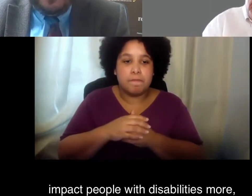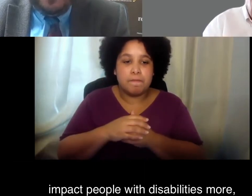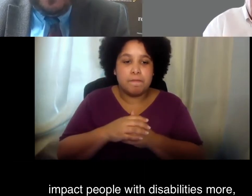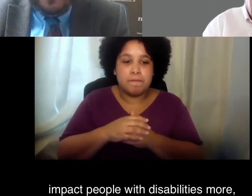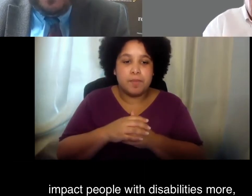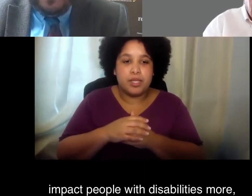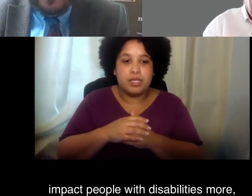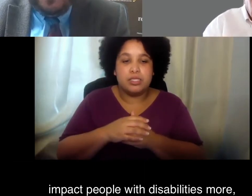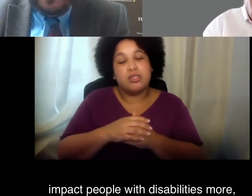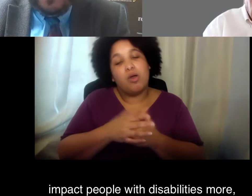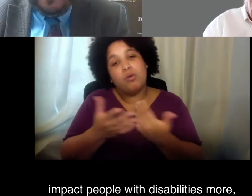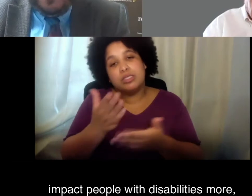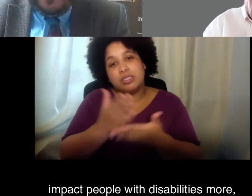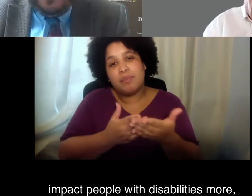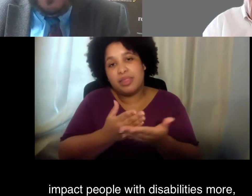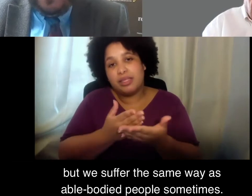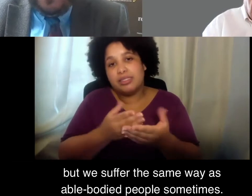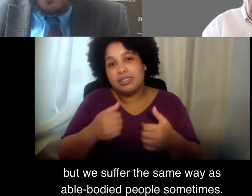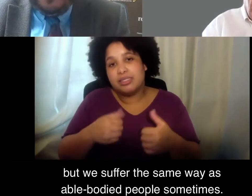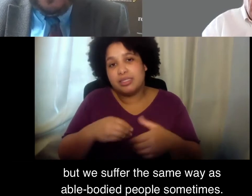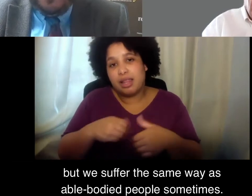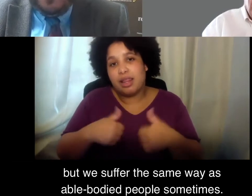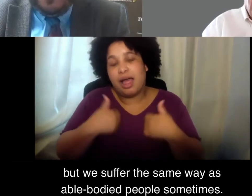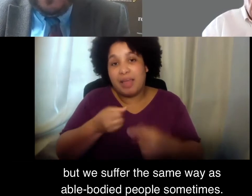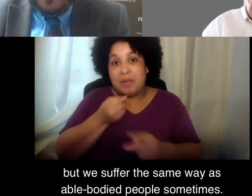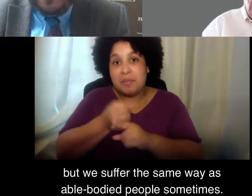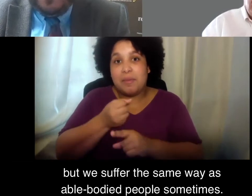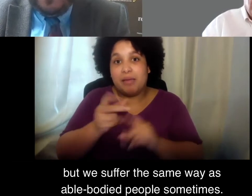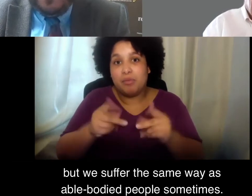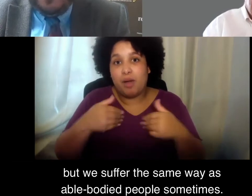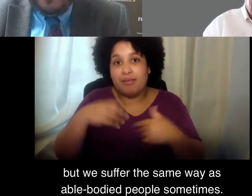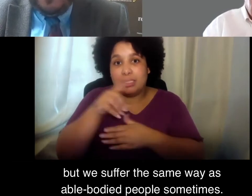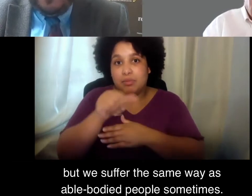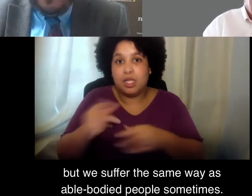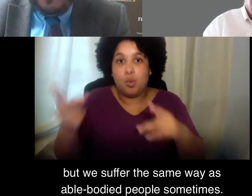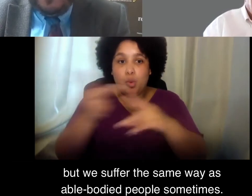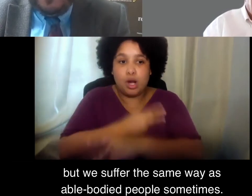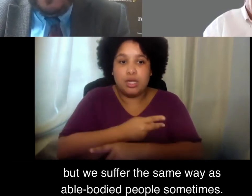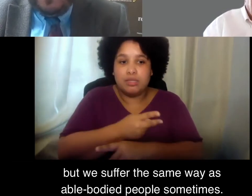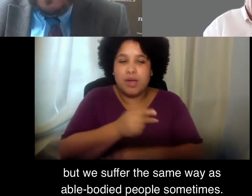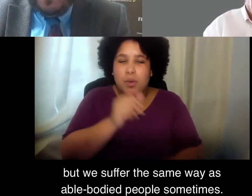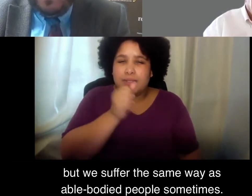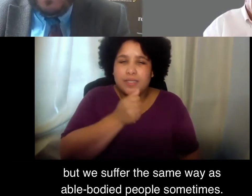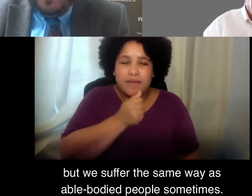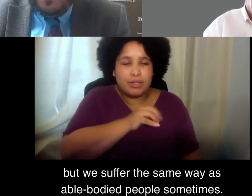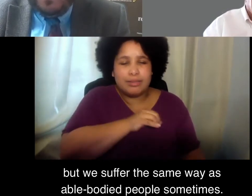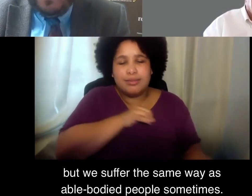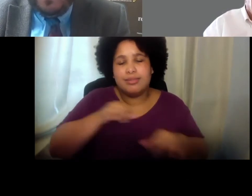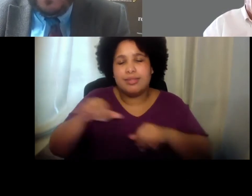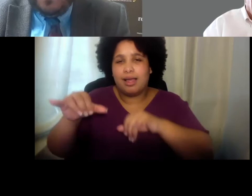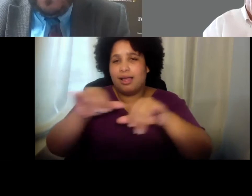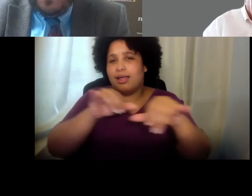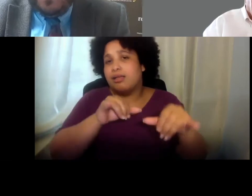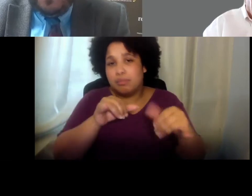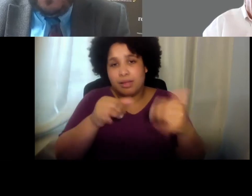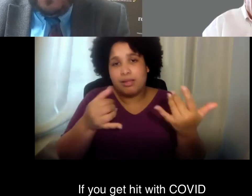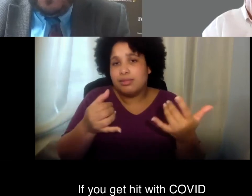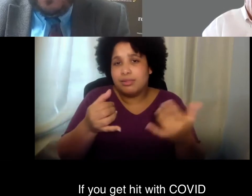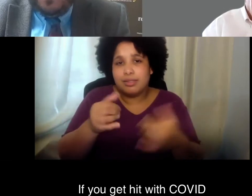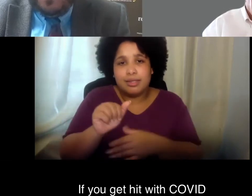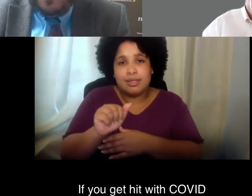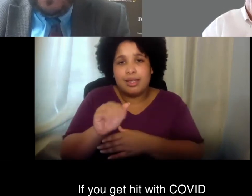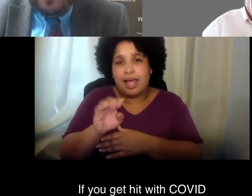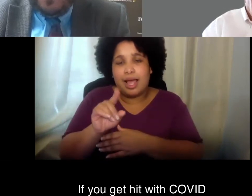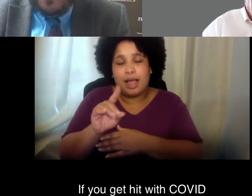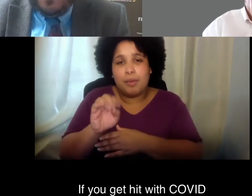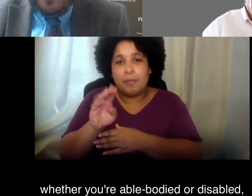impact people with disabilities more, but we suffer the same way as able-bodied people sometimes, right? If you